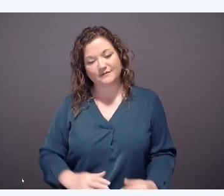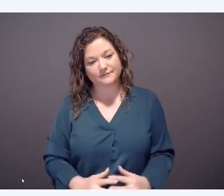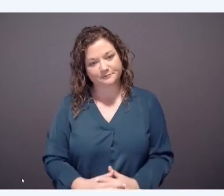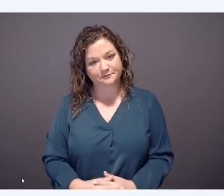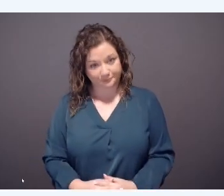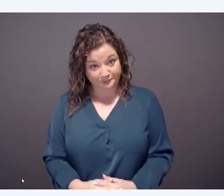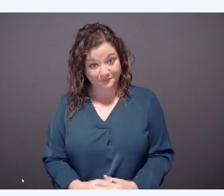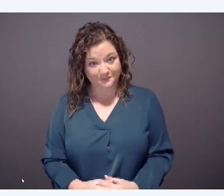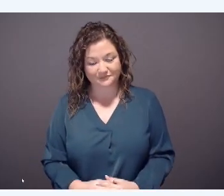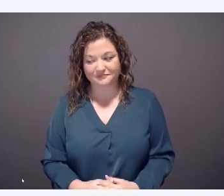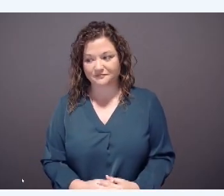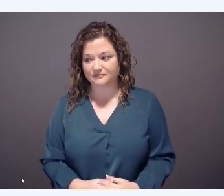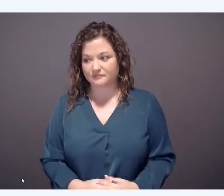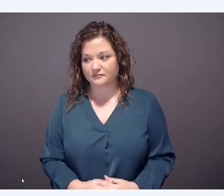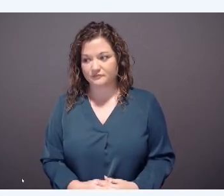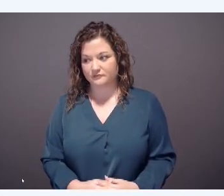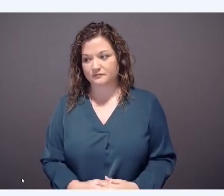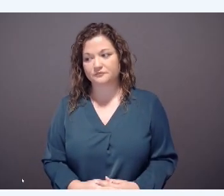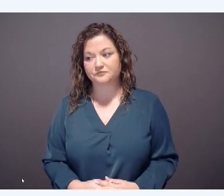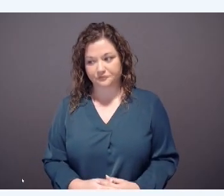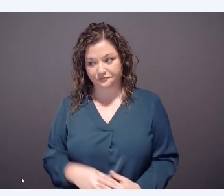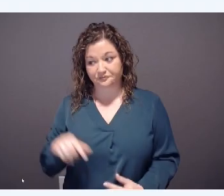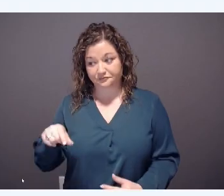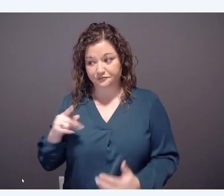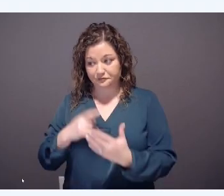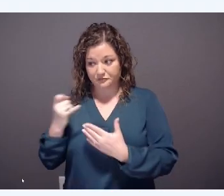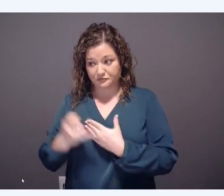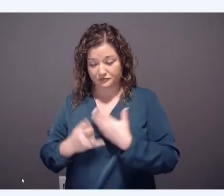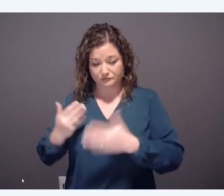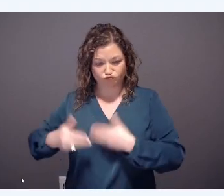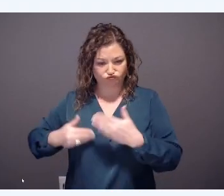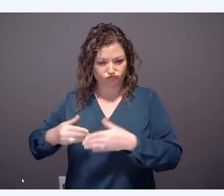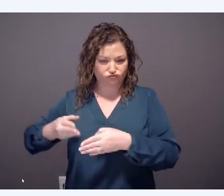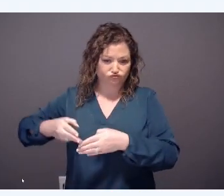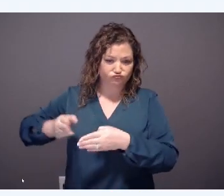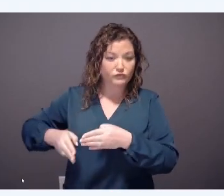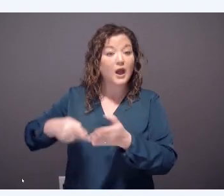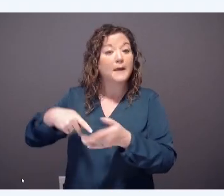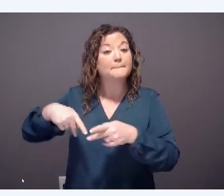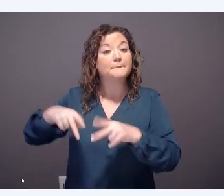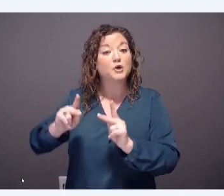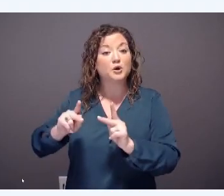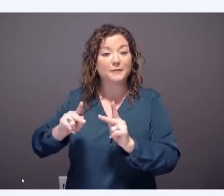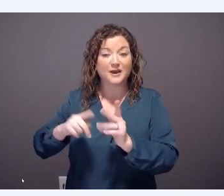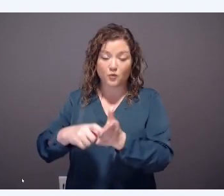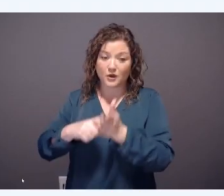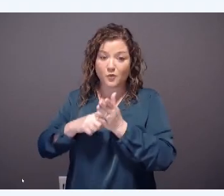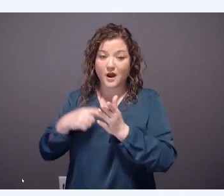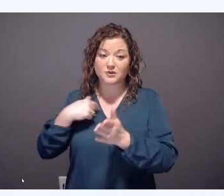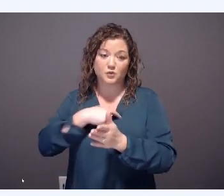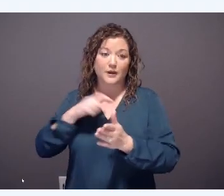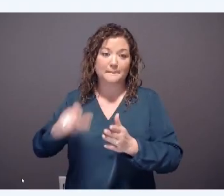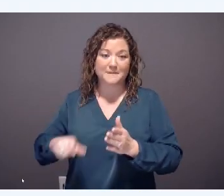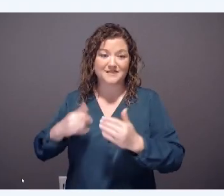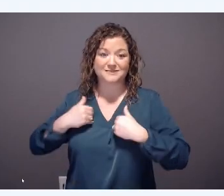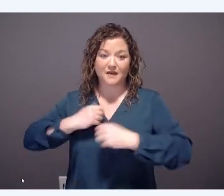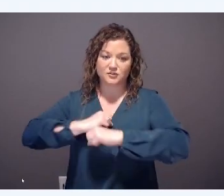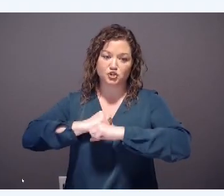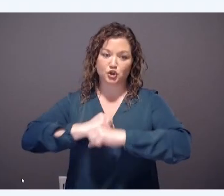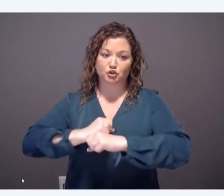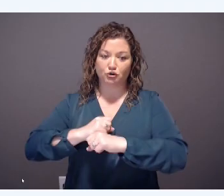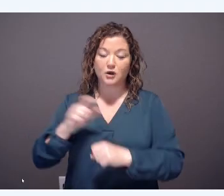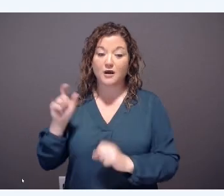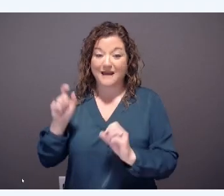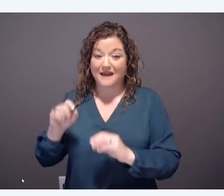2025. Perimeter fencing, this project is complete. So as part of our permit, we have to have a secure facility. So with this project, we had to install